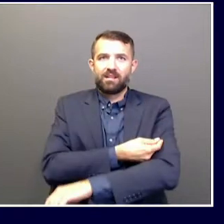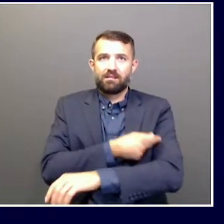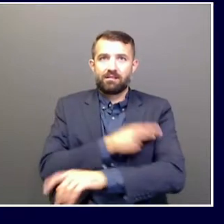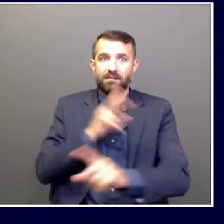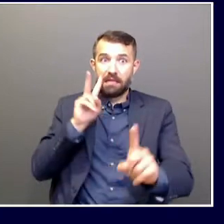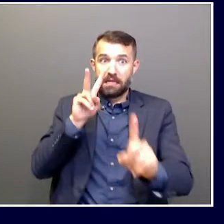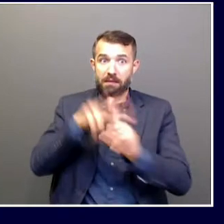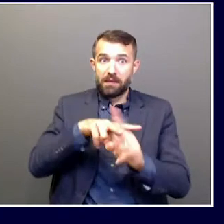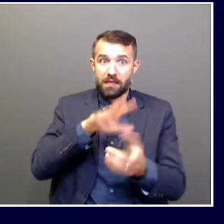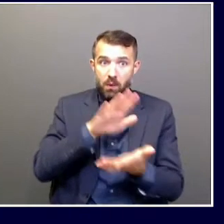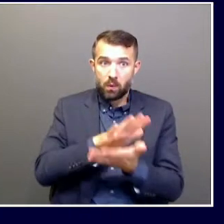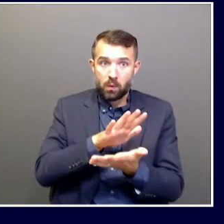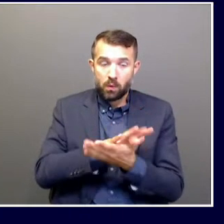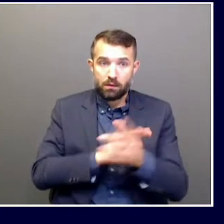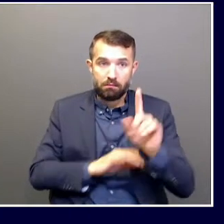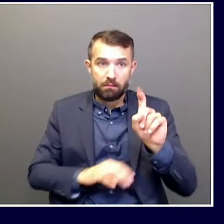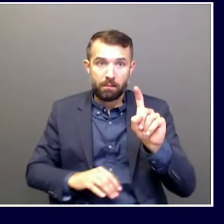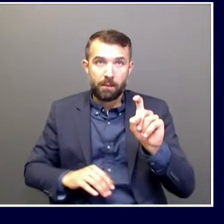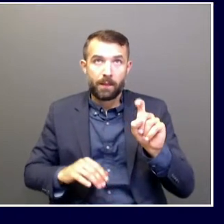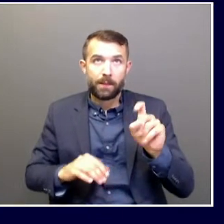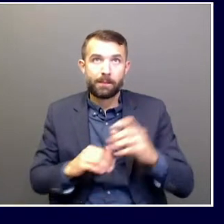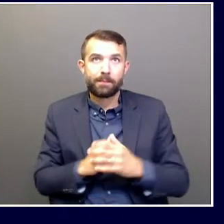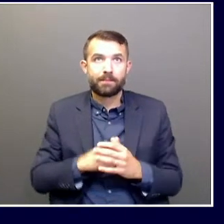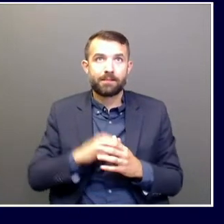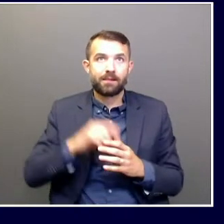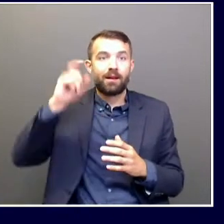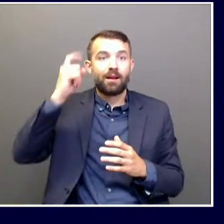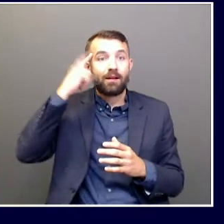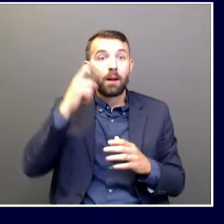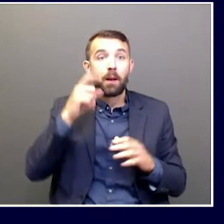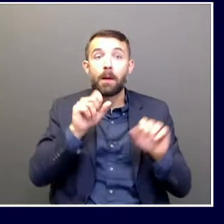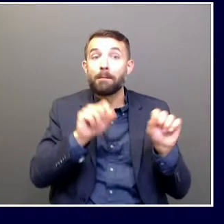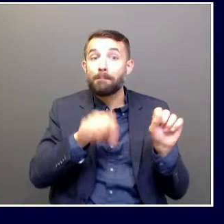Well, it may. We haven't seen the language yet.